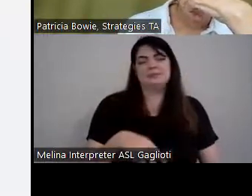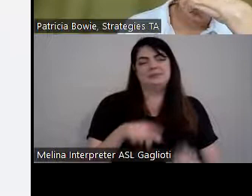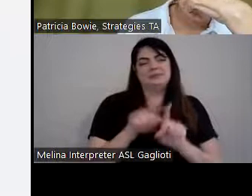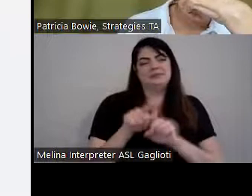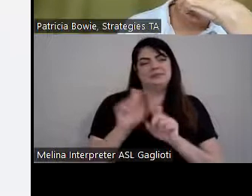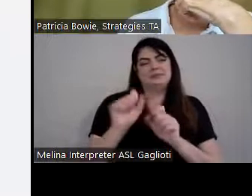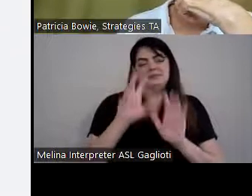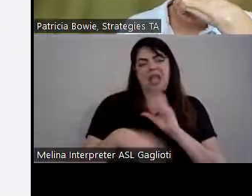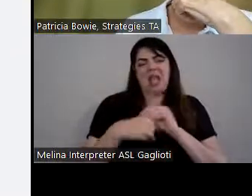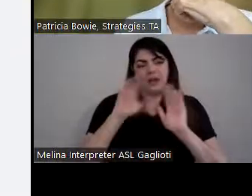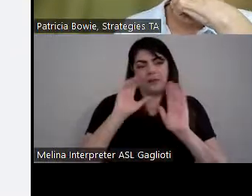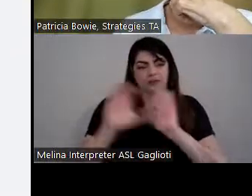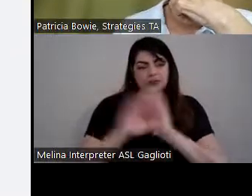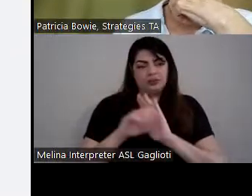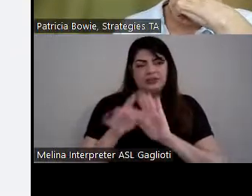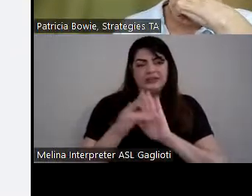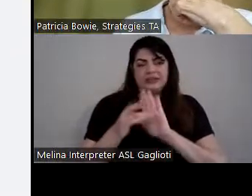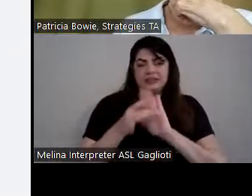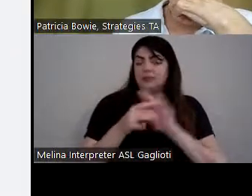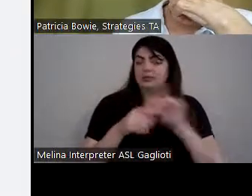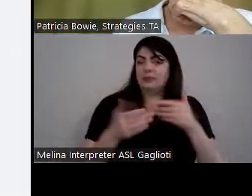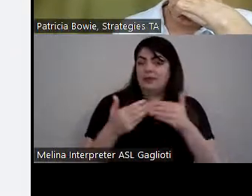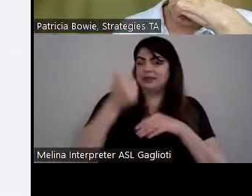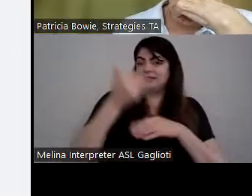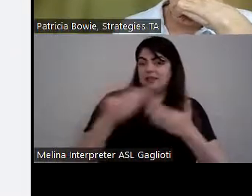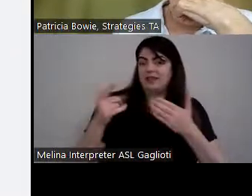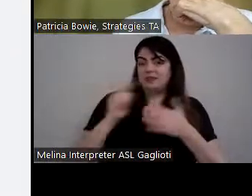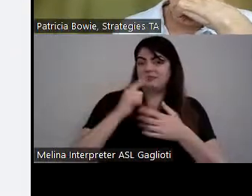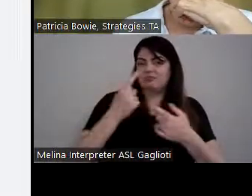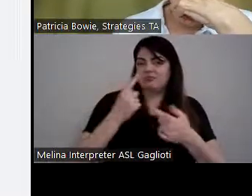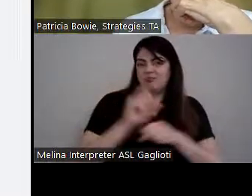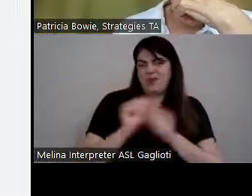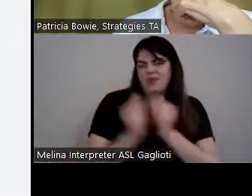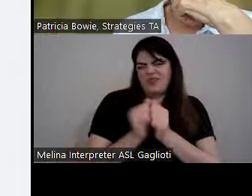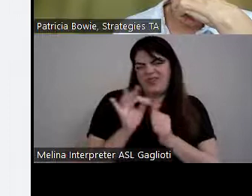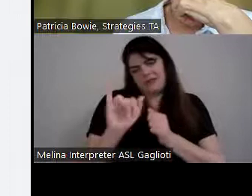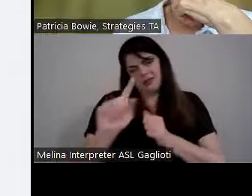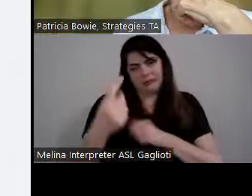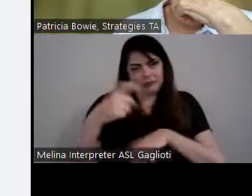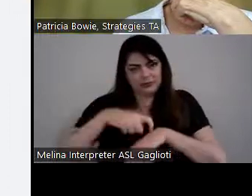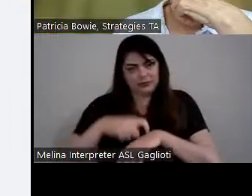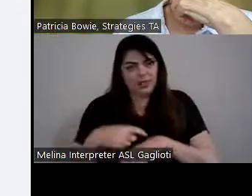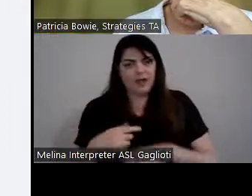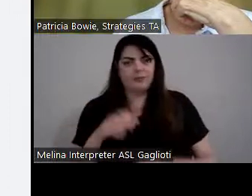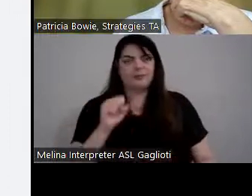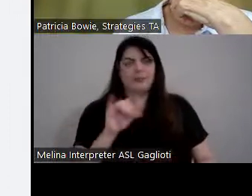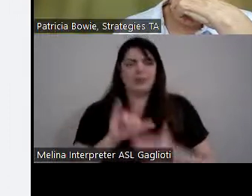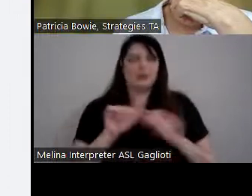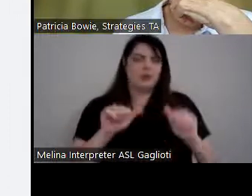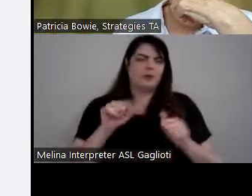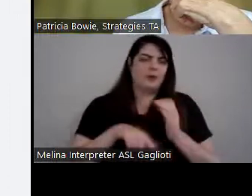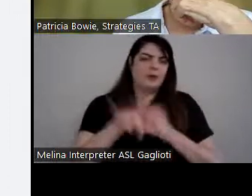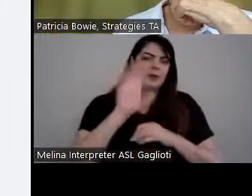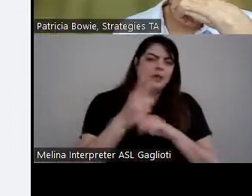add images. The stickies are probably the easiest things to work if it's your first time. So that's probably what you'll be